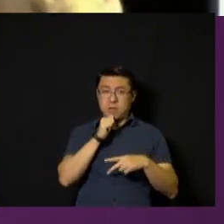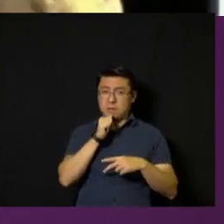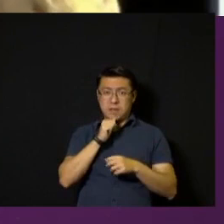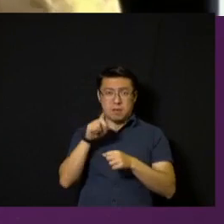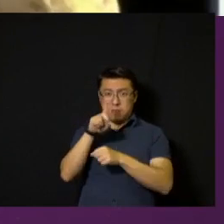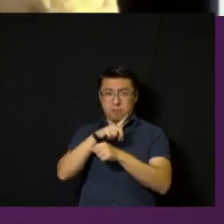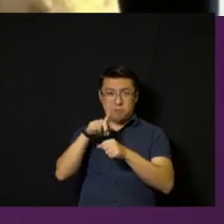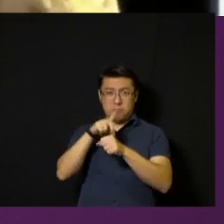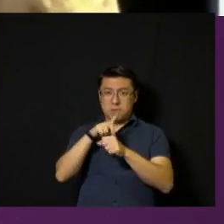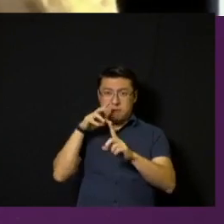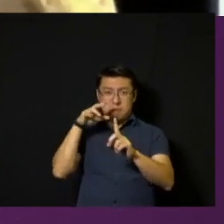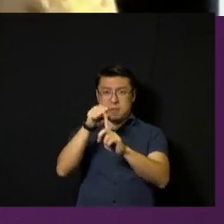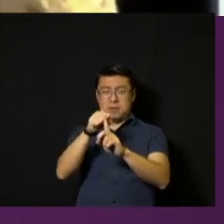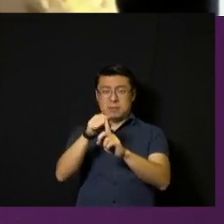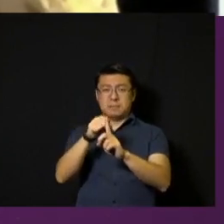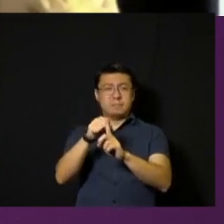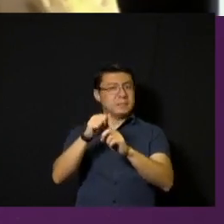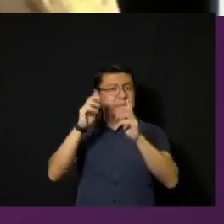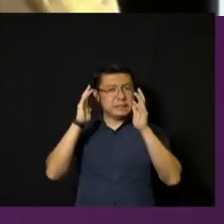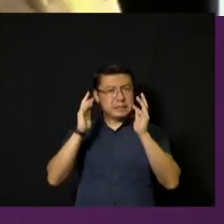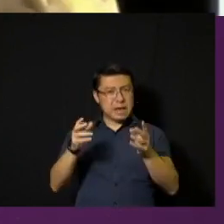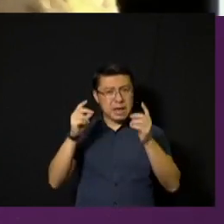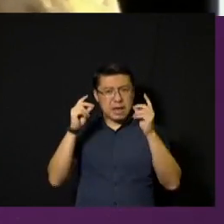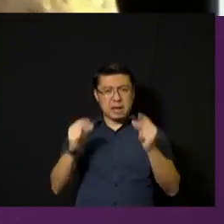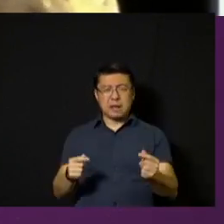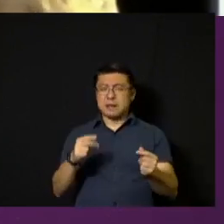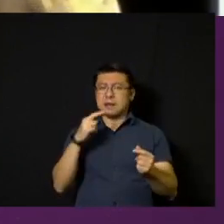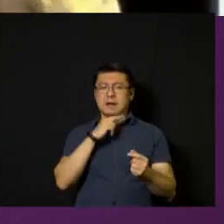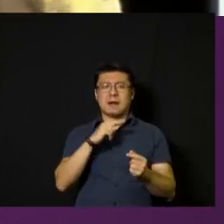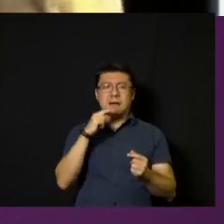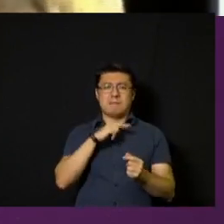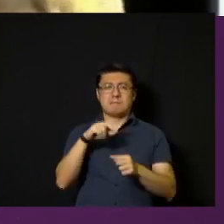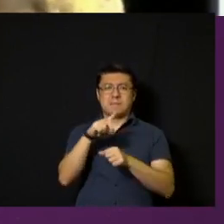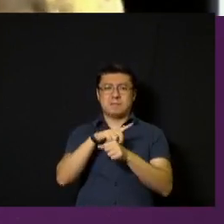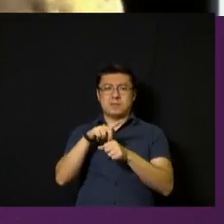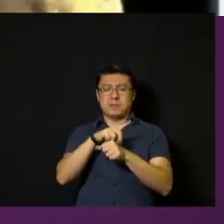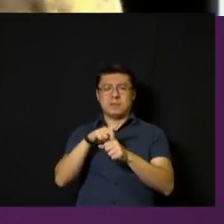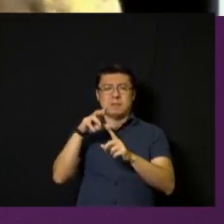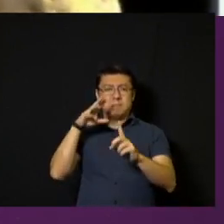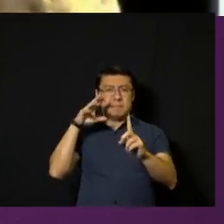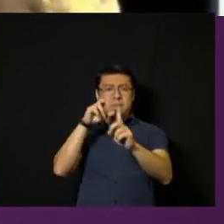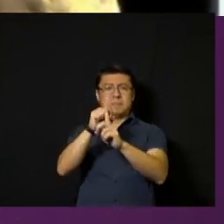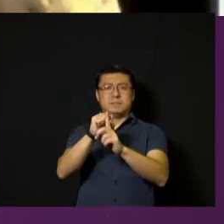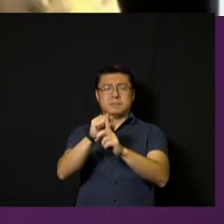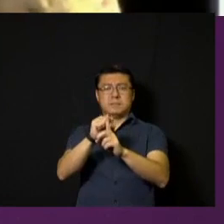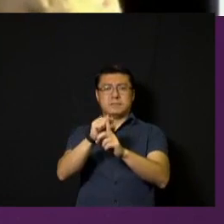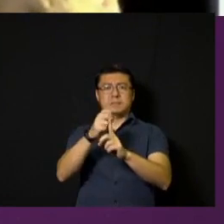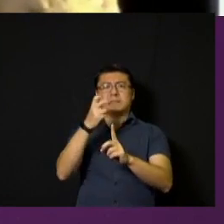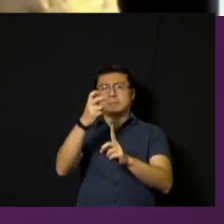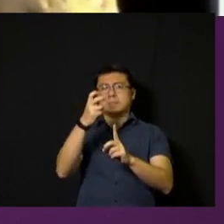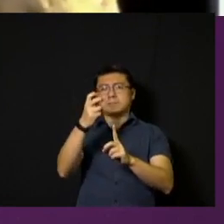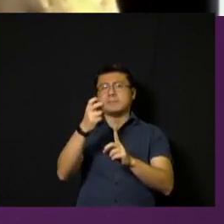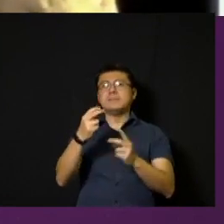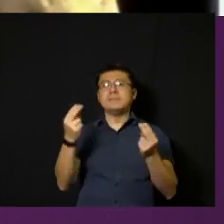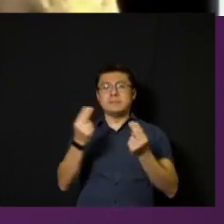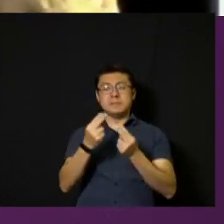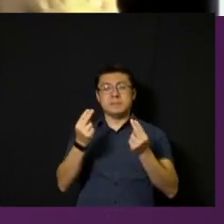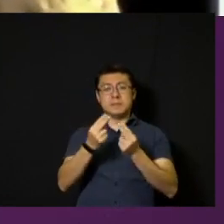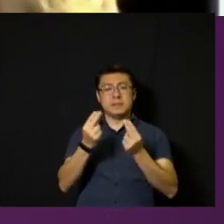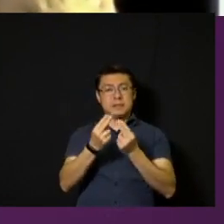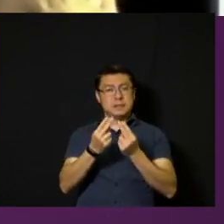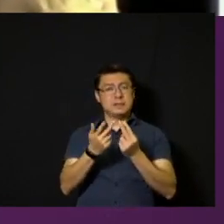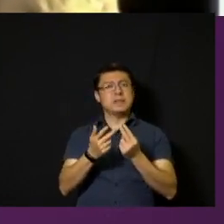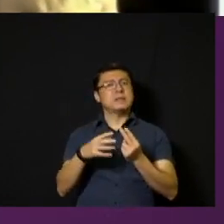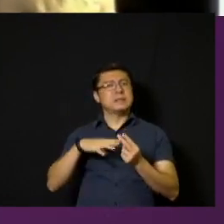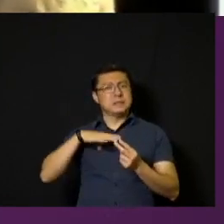diamond yet, they should, as soon as possible, for them to realize that they need to strengthen